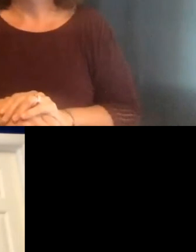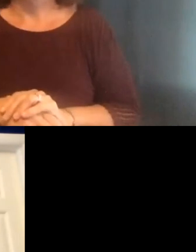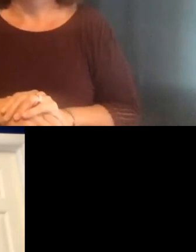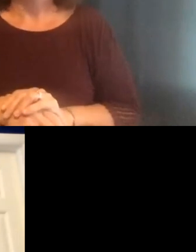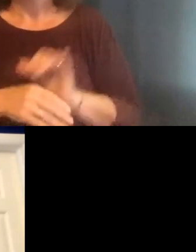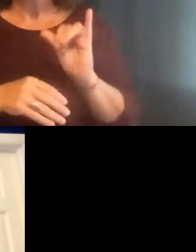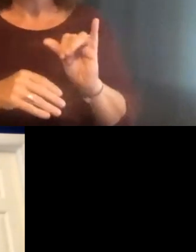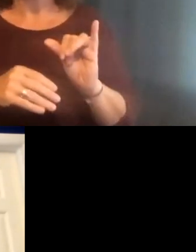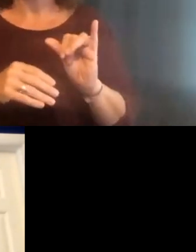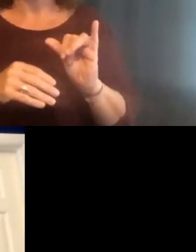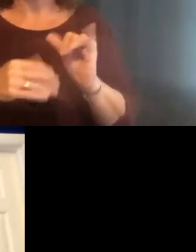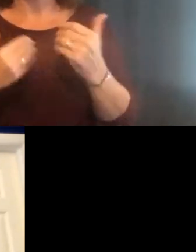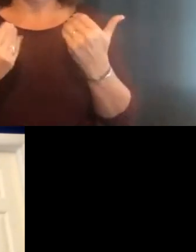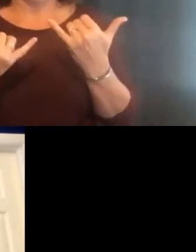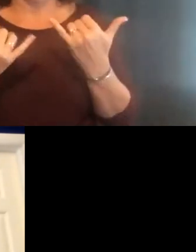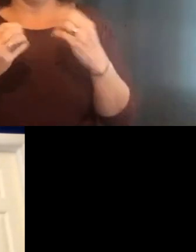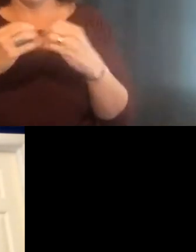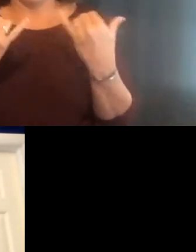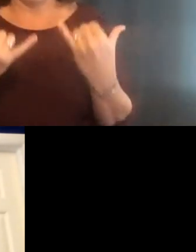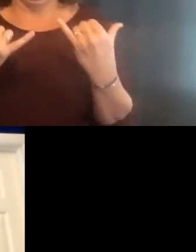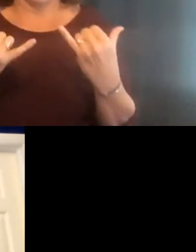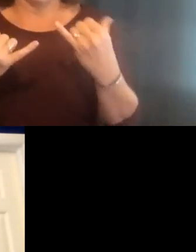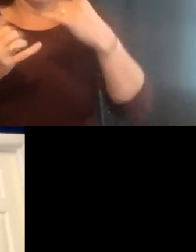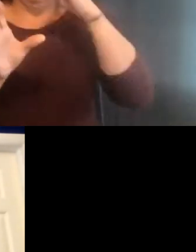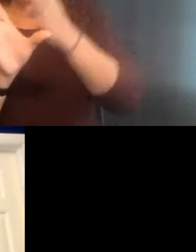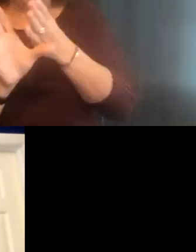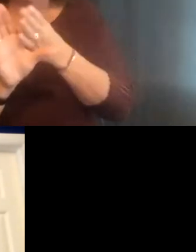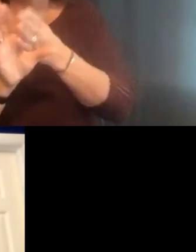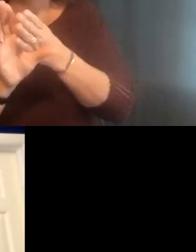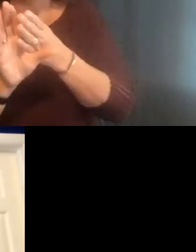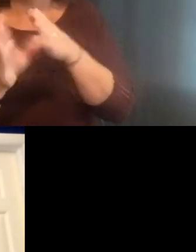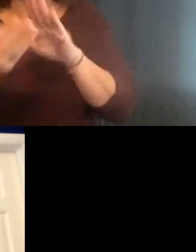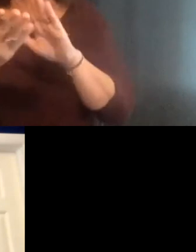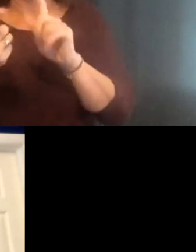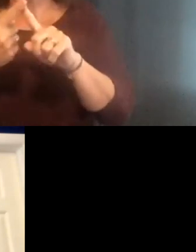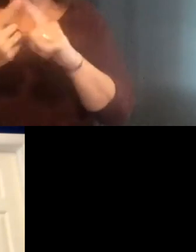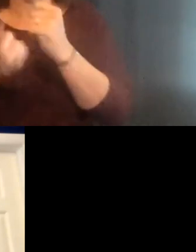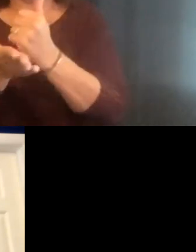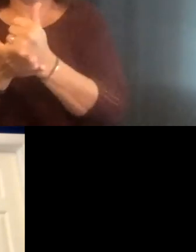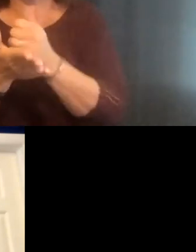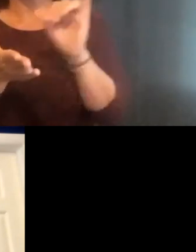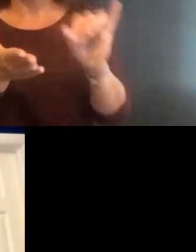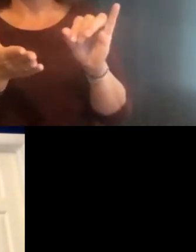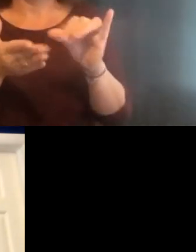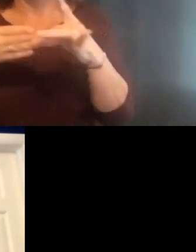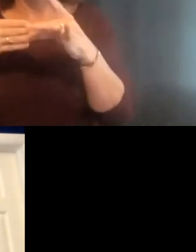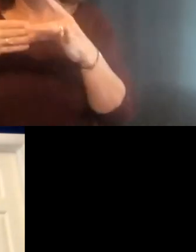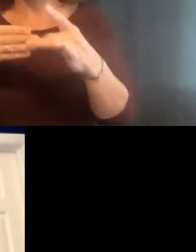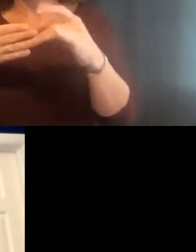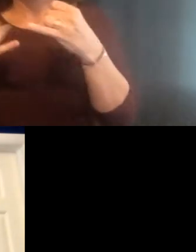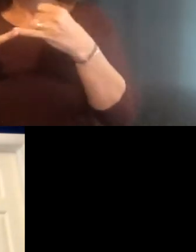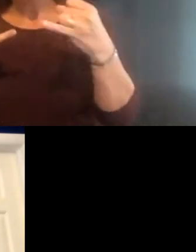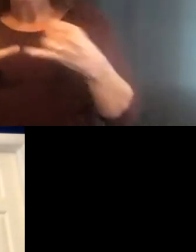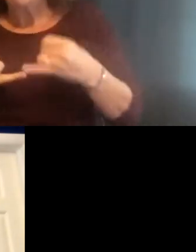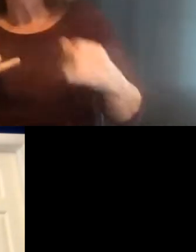modern psychiatric approaches to treatment, and kind of like outlines like how can you work